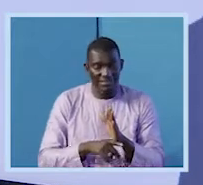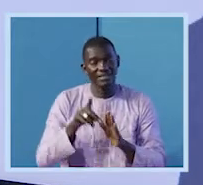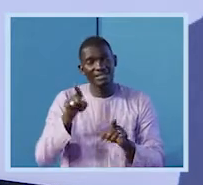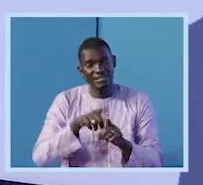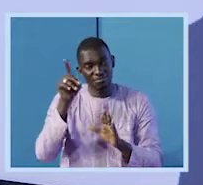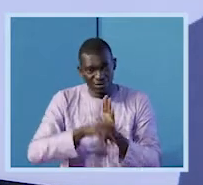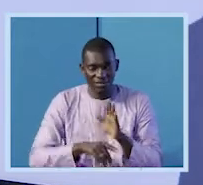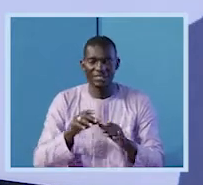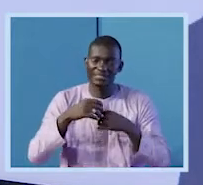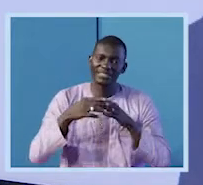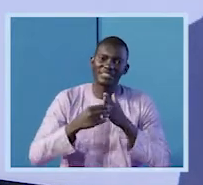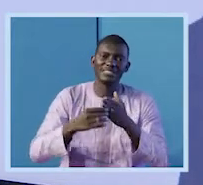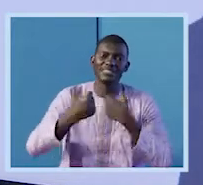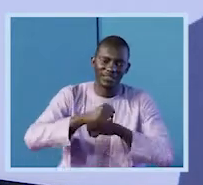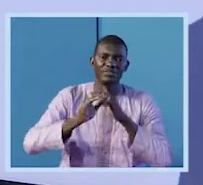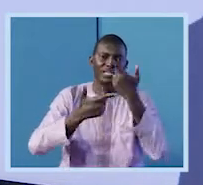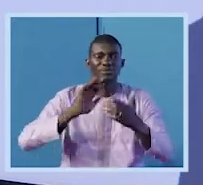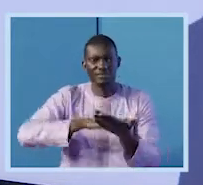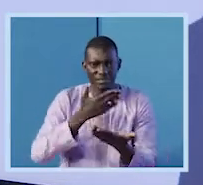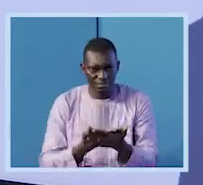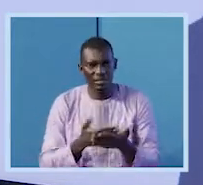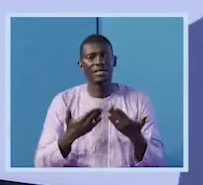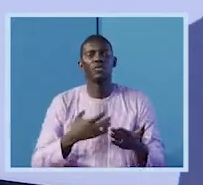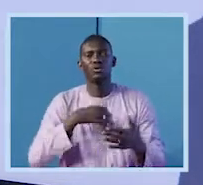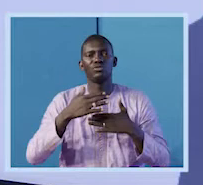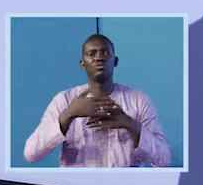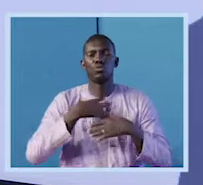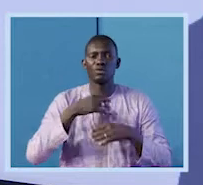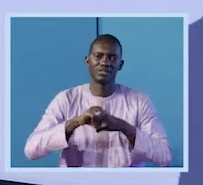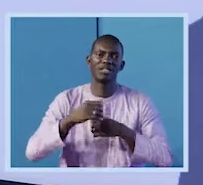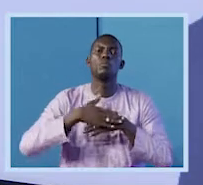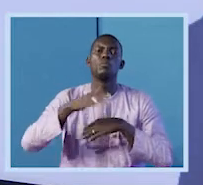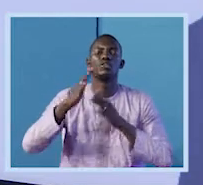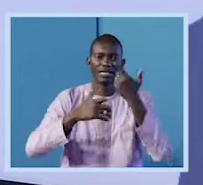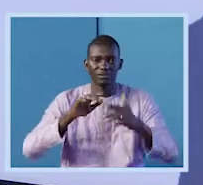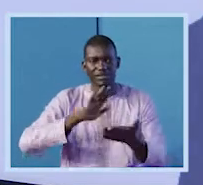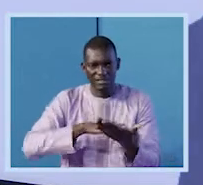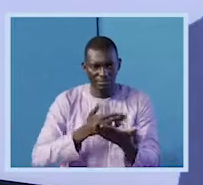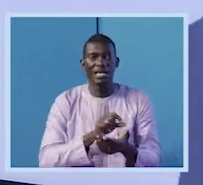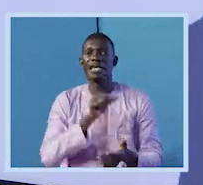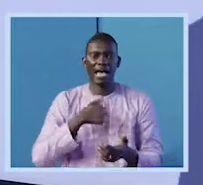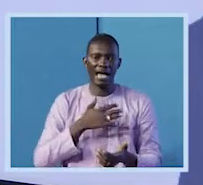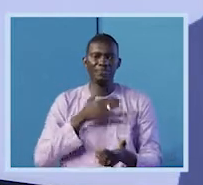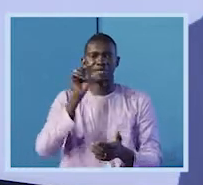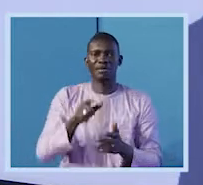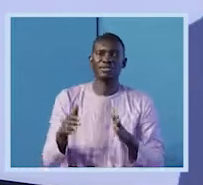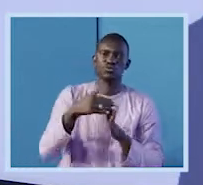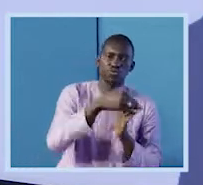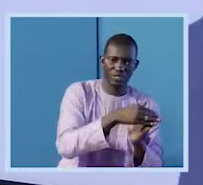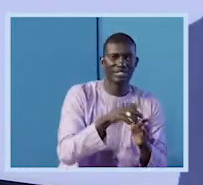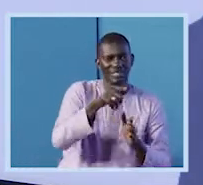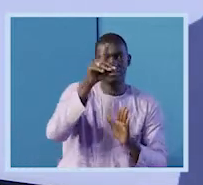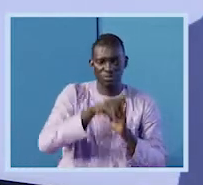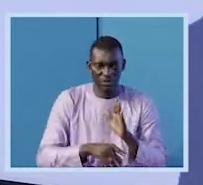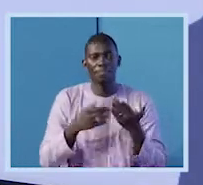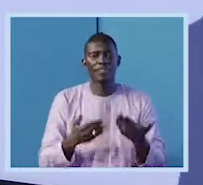is leading the training of sign language interpreters. So we want to train more. We want to recruit more sign language interpreters, and I'm the one coordinating that project. So right